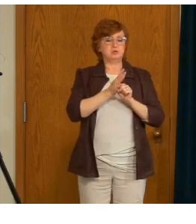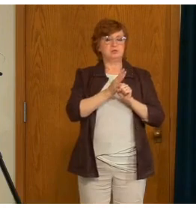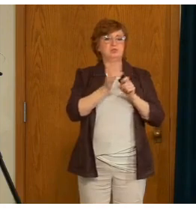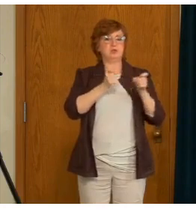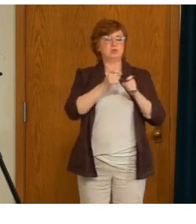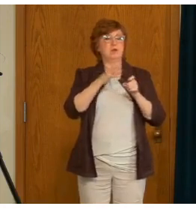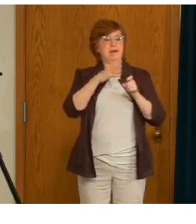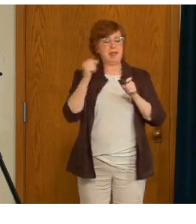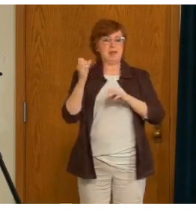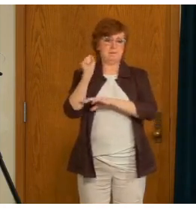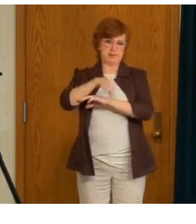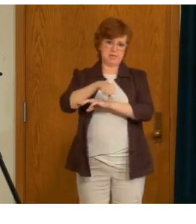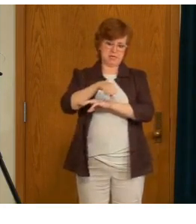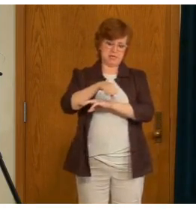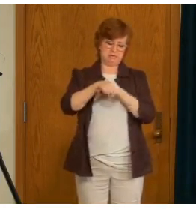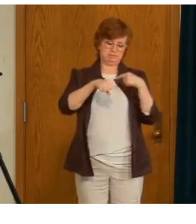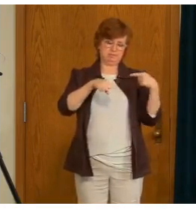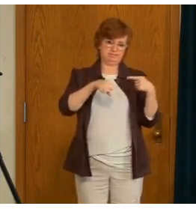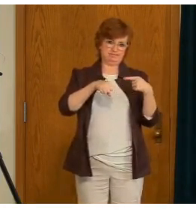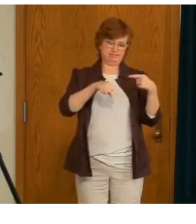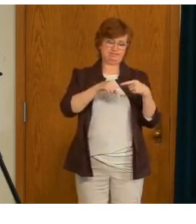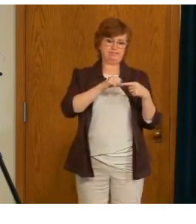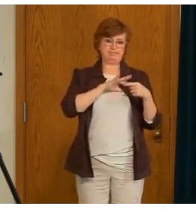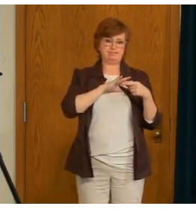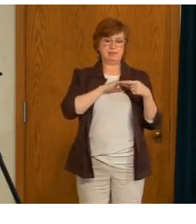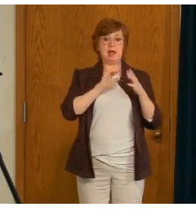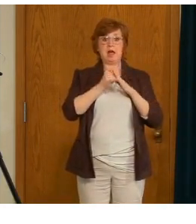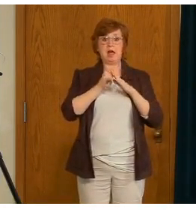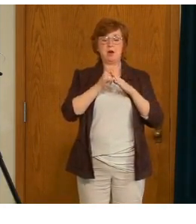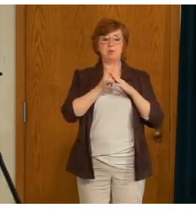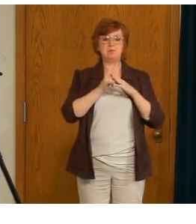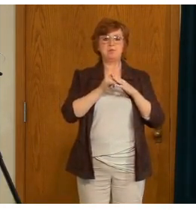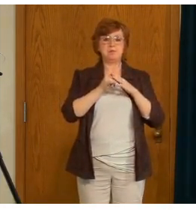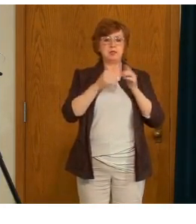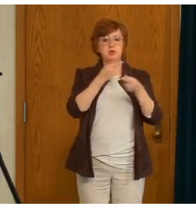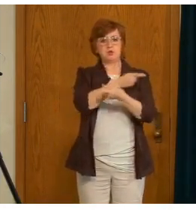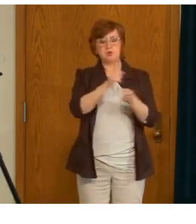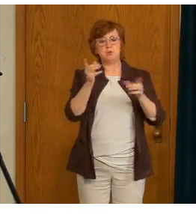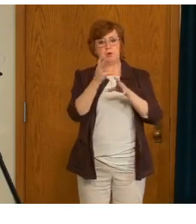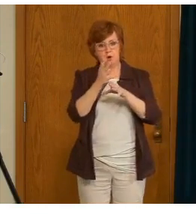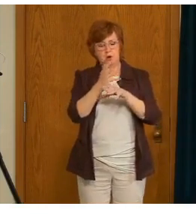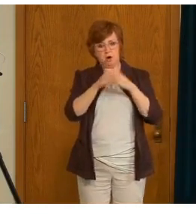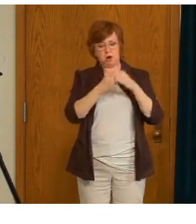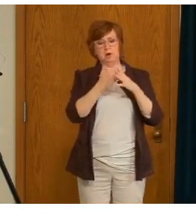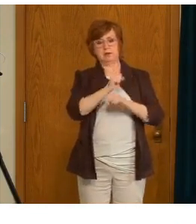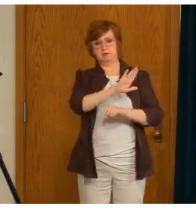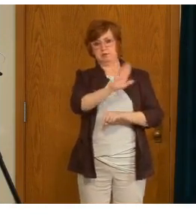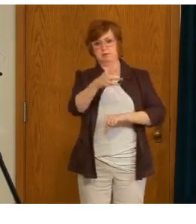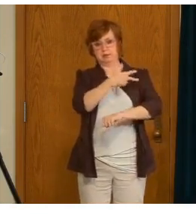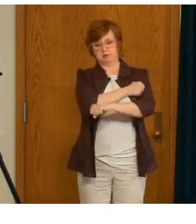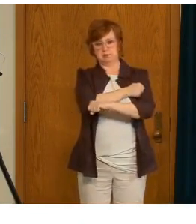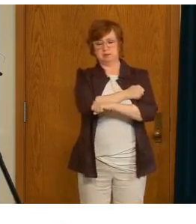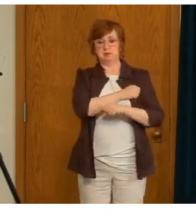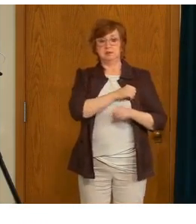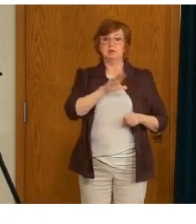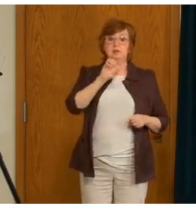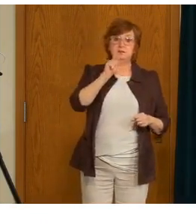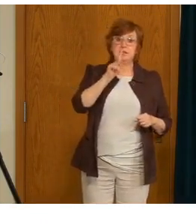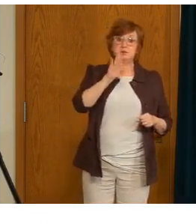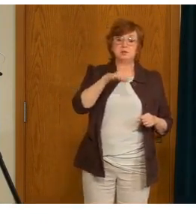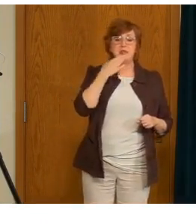there's only one way to do that, and that's by everyone getting vaccinated. So thanks again, Saskatchewan. Thanks to